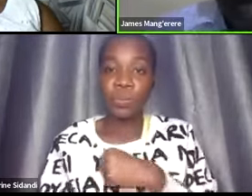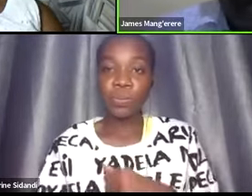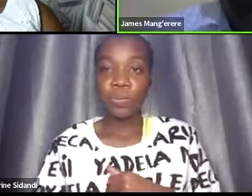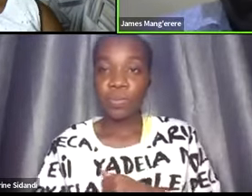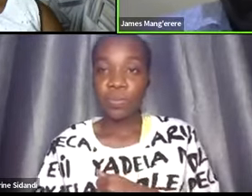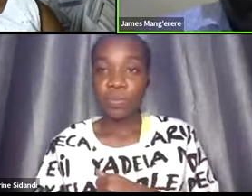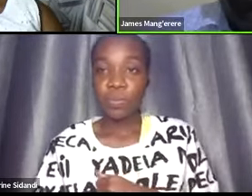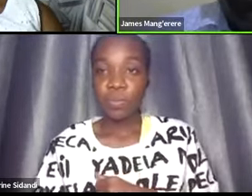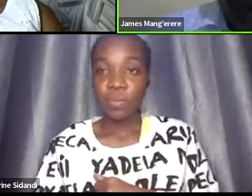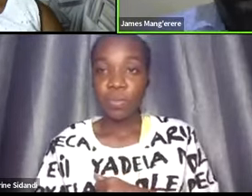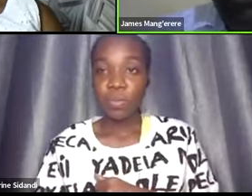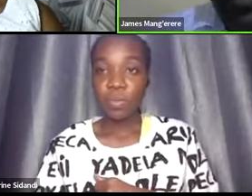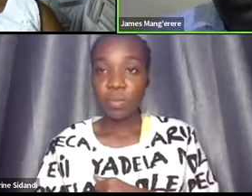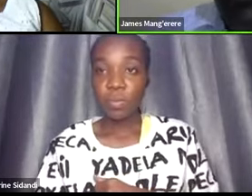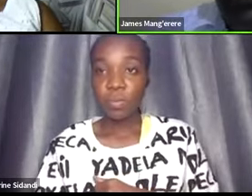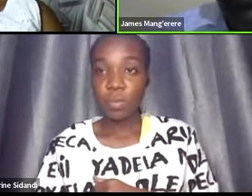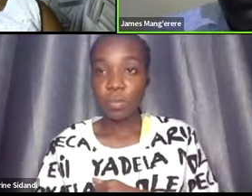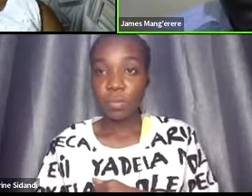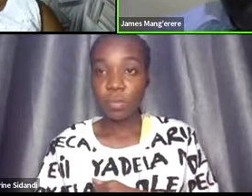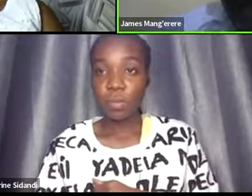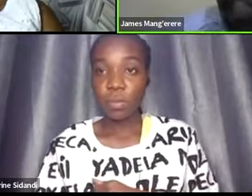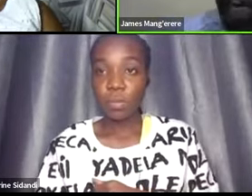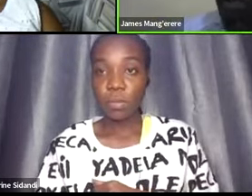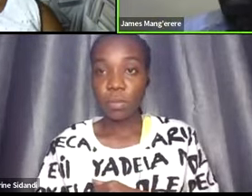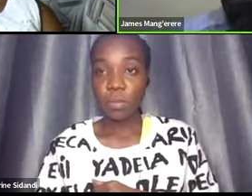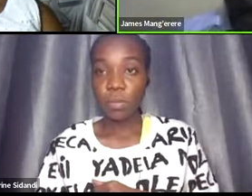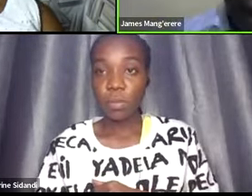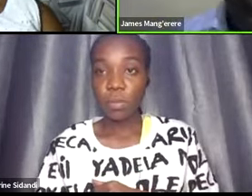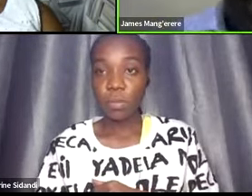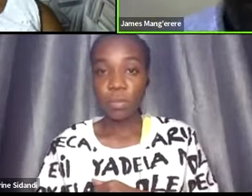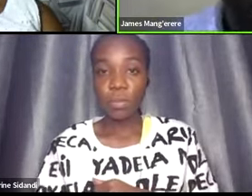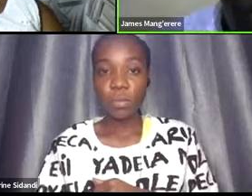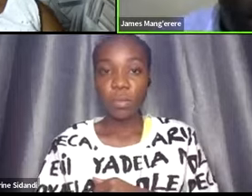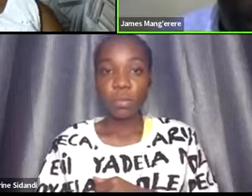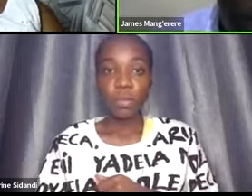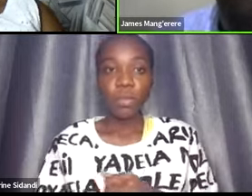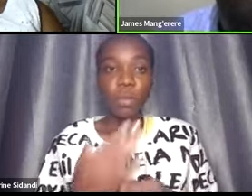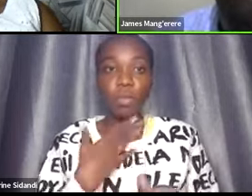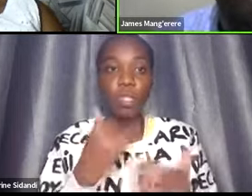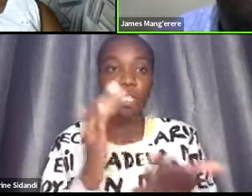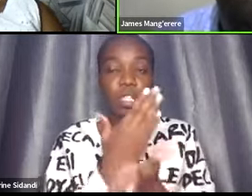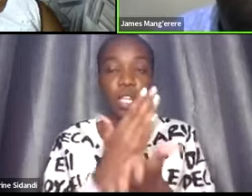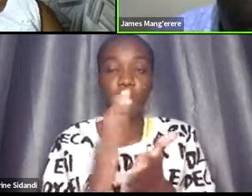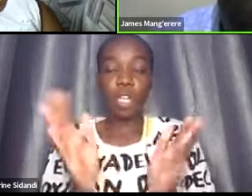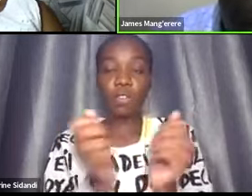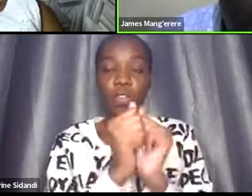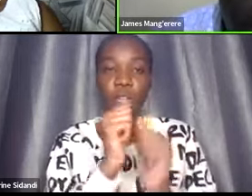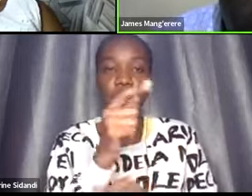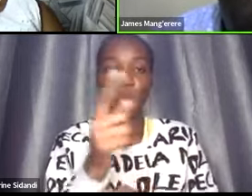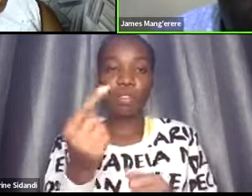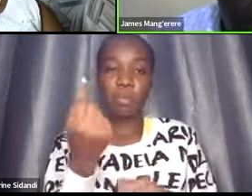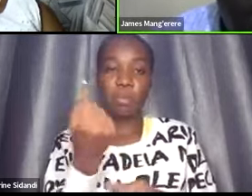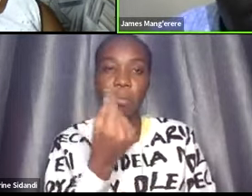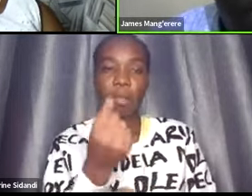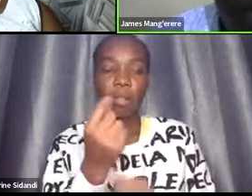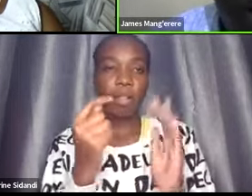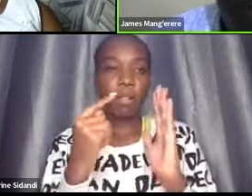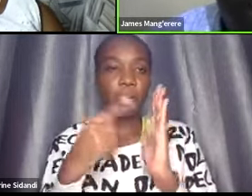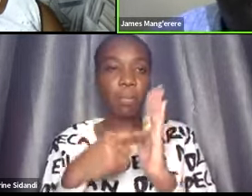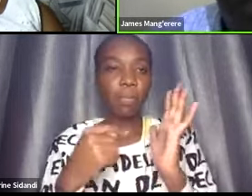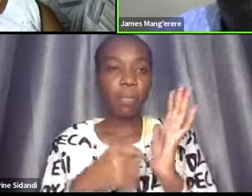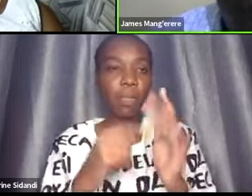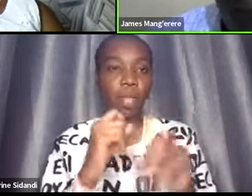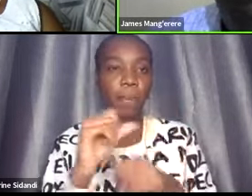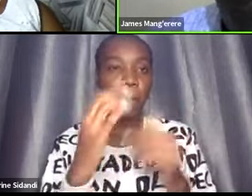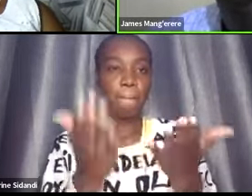what are the costs of workplace conflict? I want to share with you a small script here, PowerPoint presentation, tell you